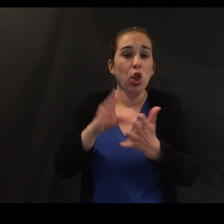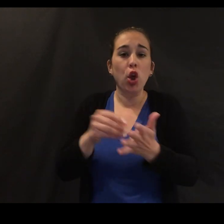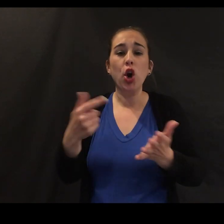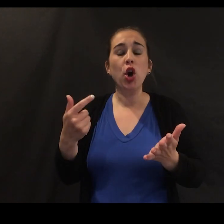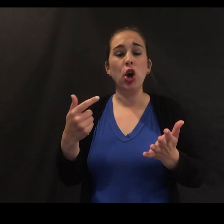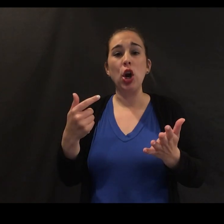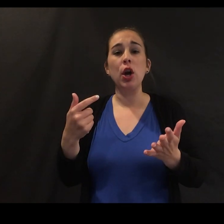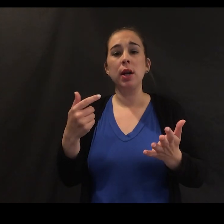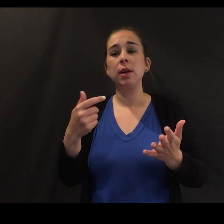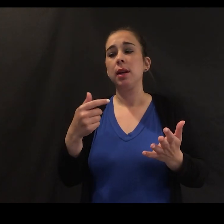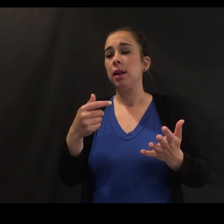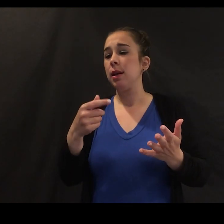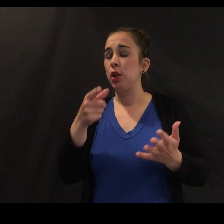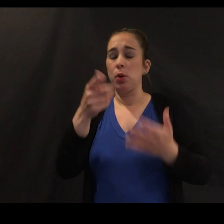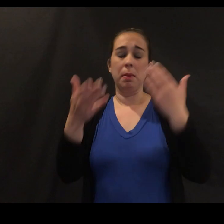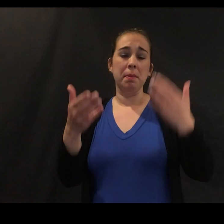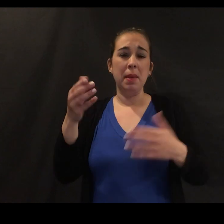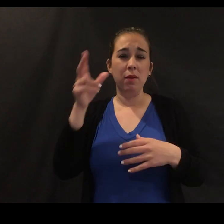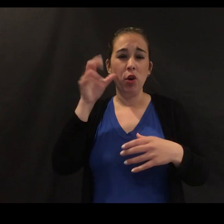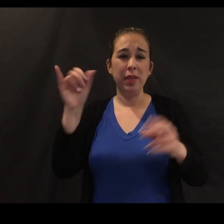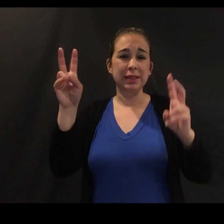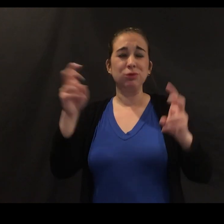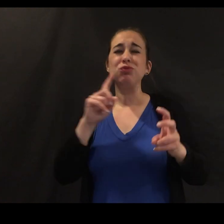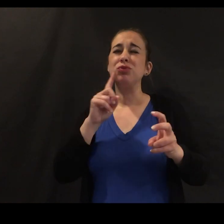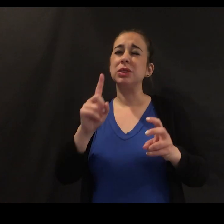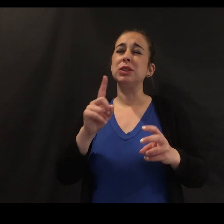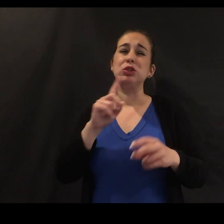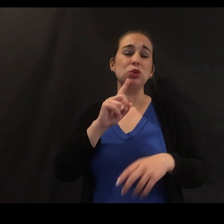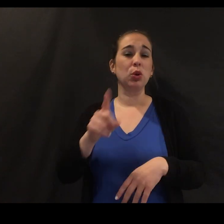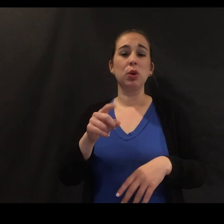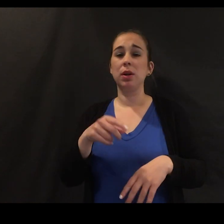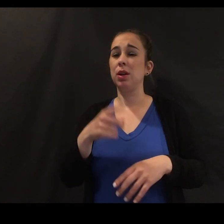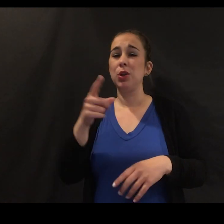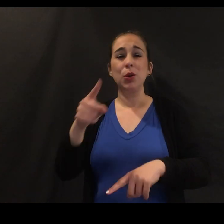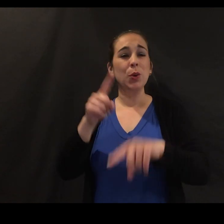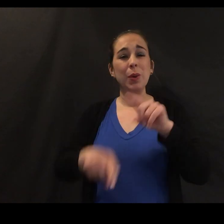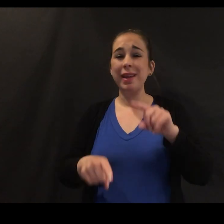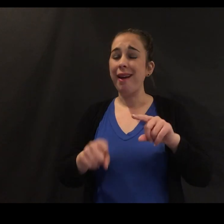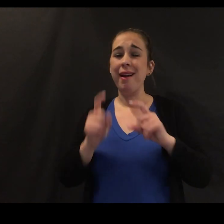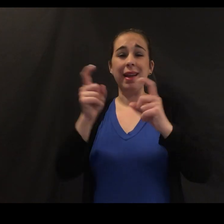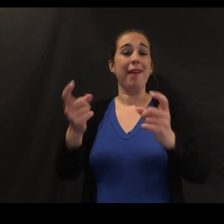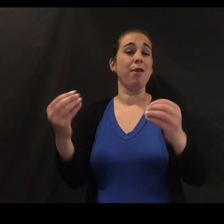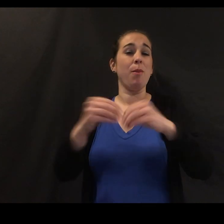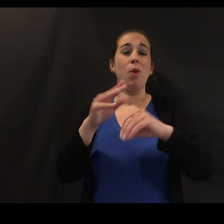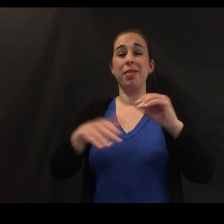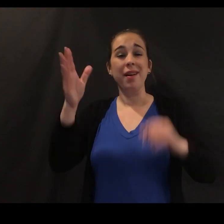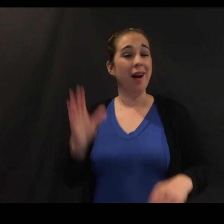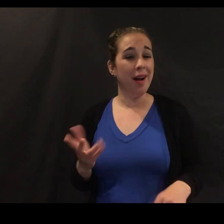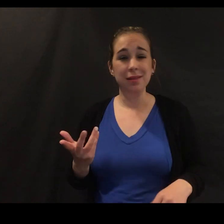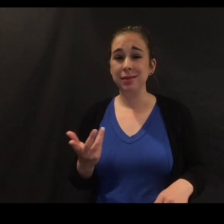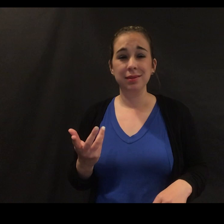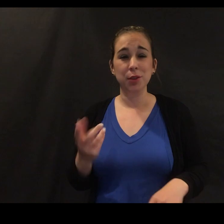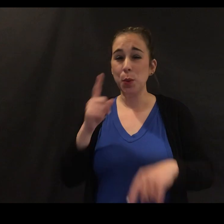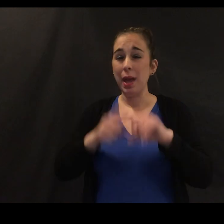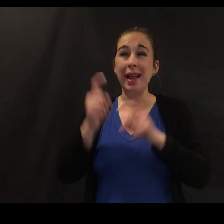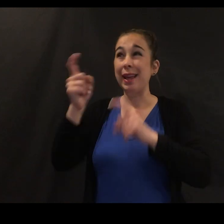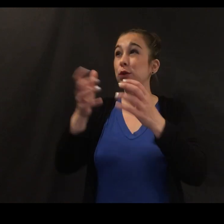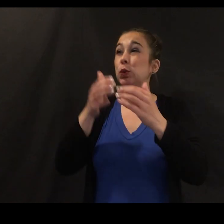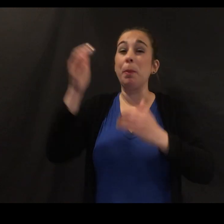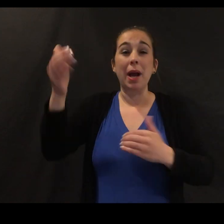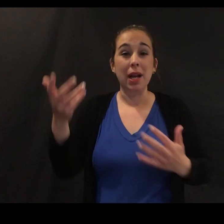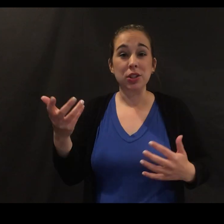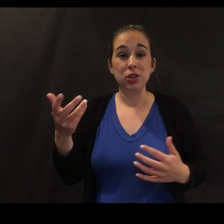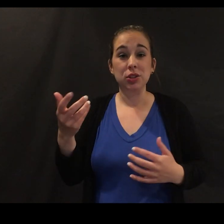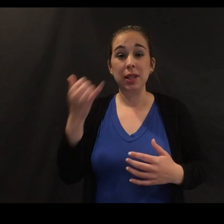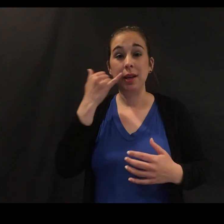and it's kind of a statement perhaps you've heard before, but it's so very true. You cannot outgive God. You can't outgive Him. Because when you give to